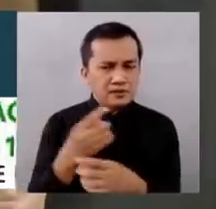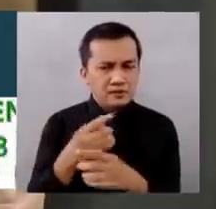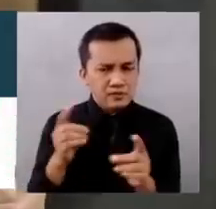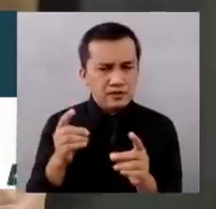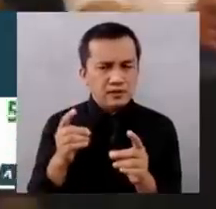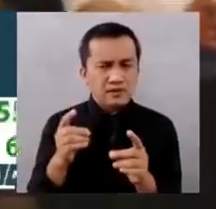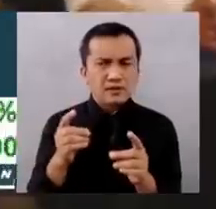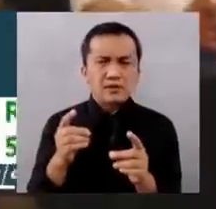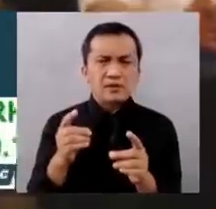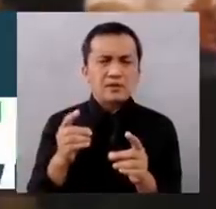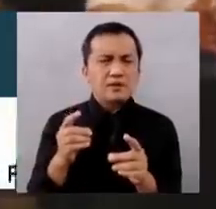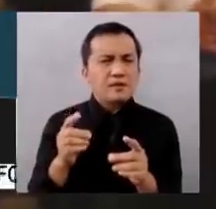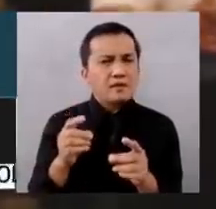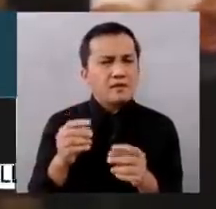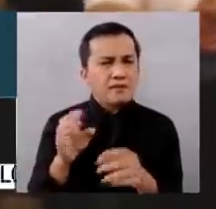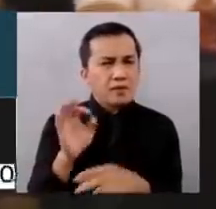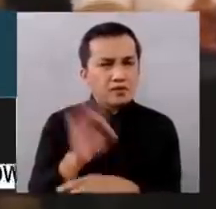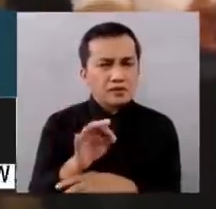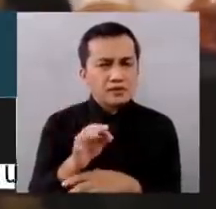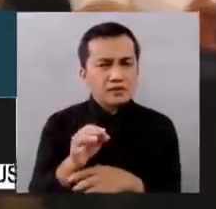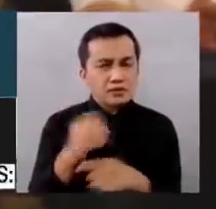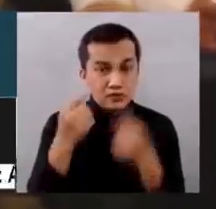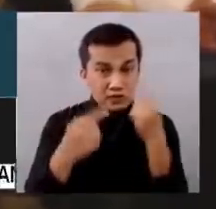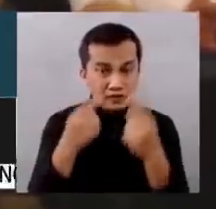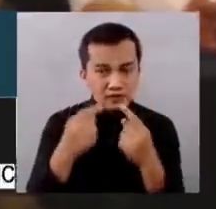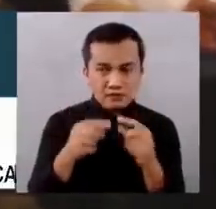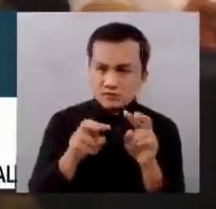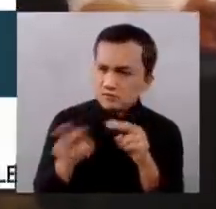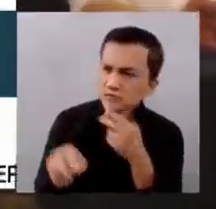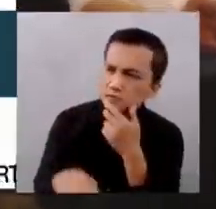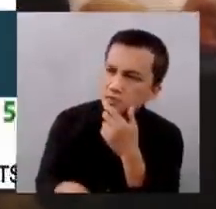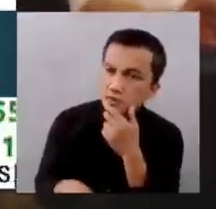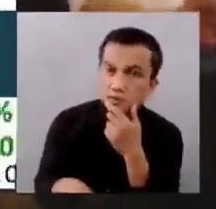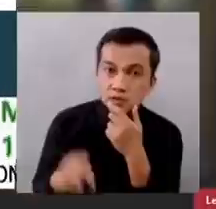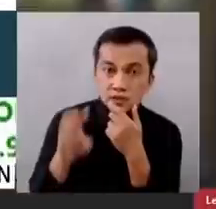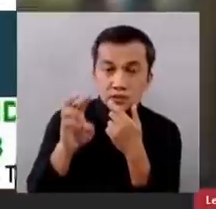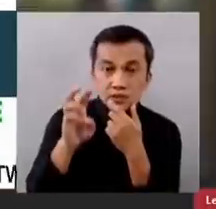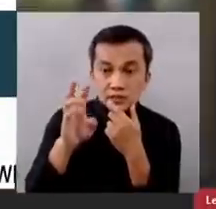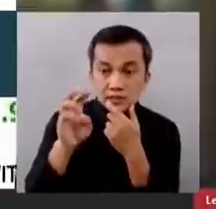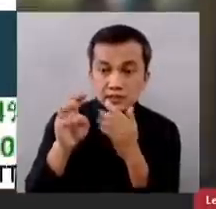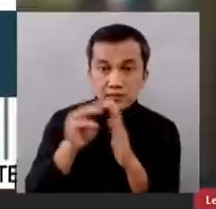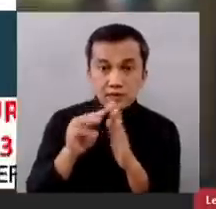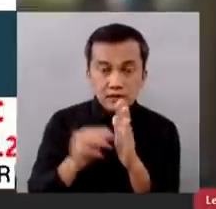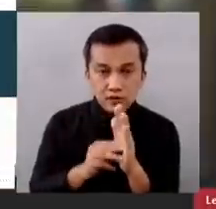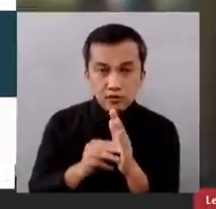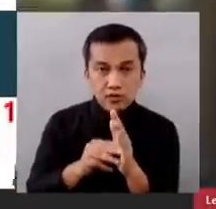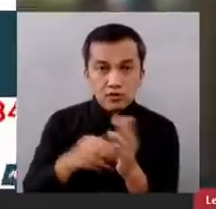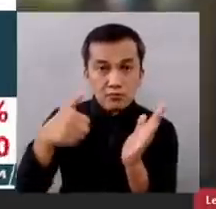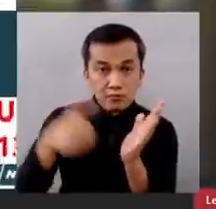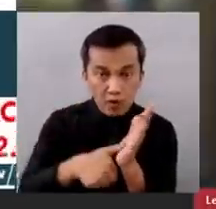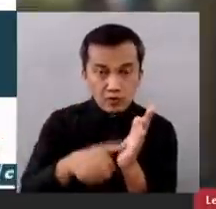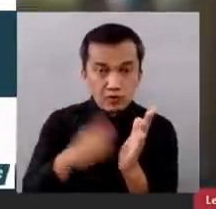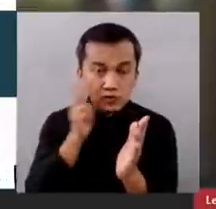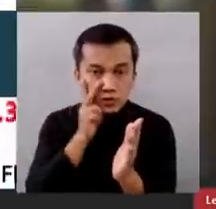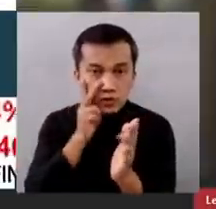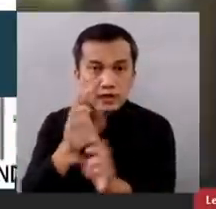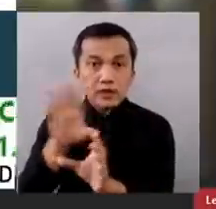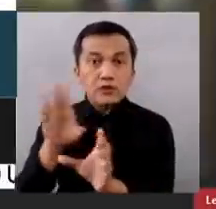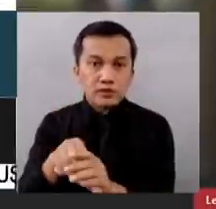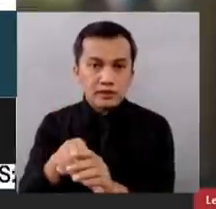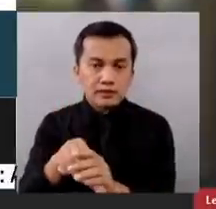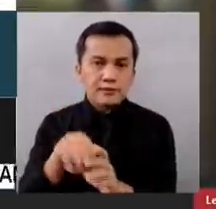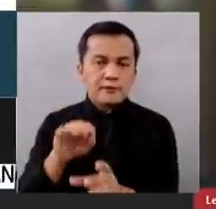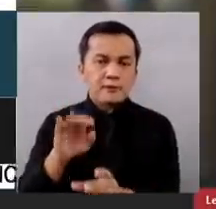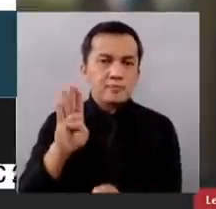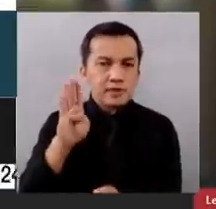concerned. If you look at it, the 16 million votes of Duterte included Bongbong Marcos votes from